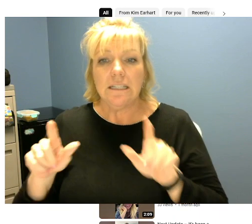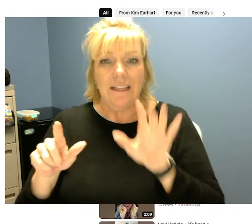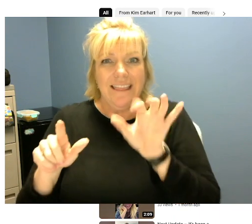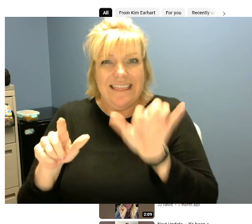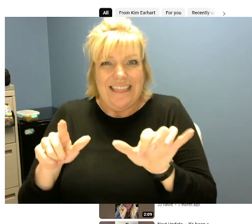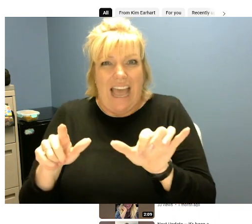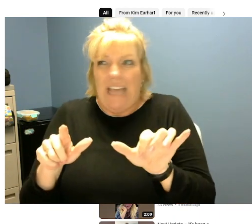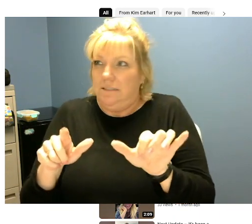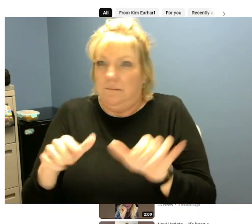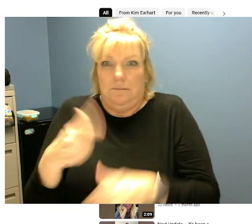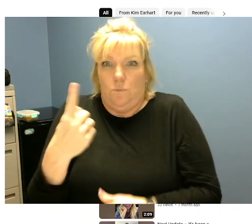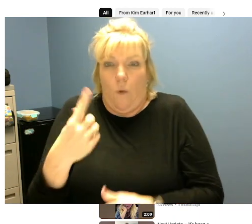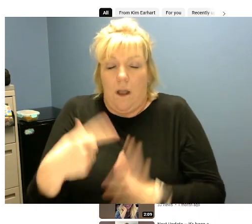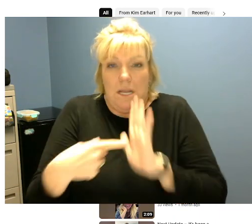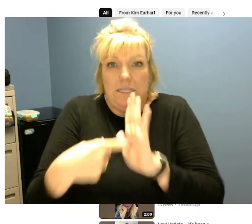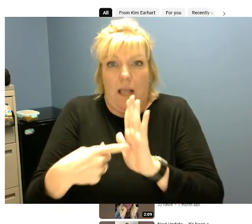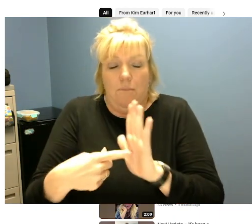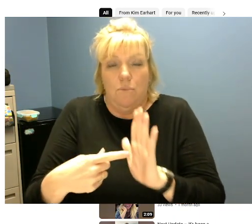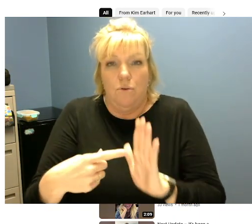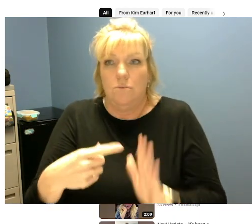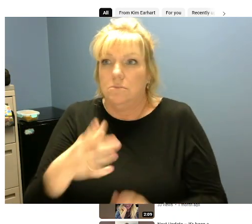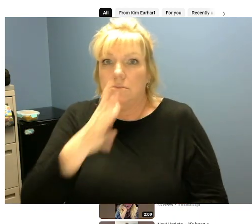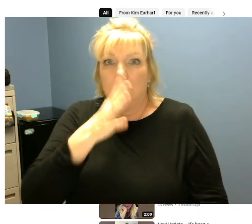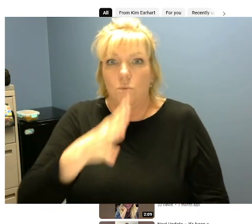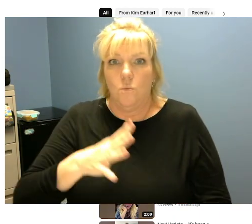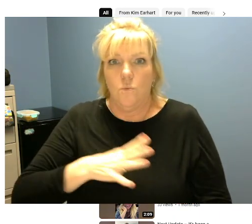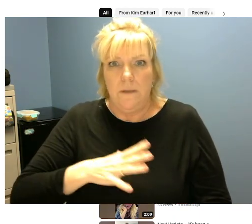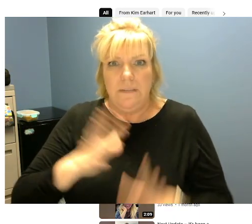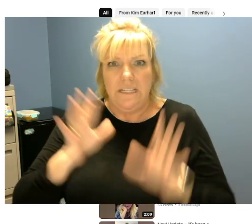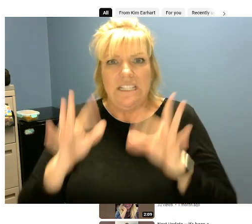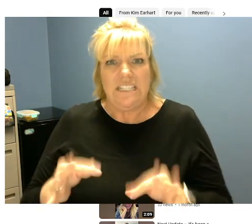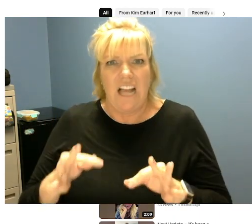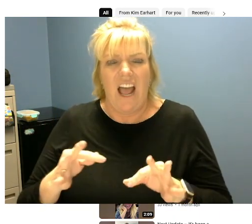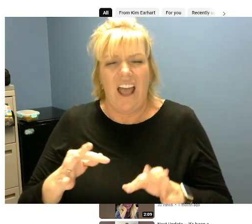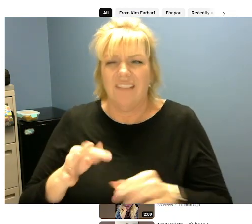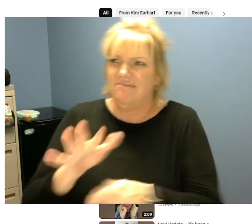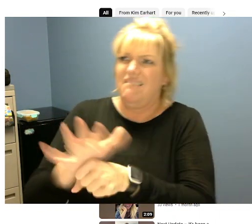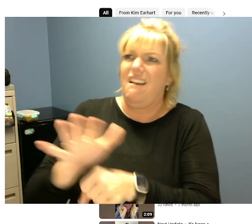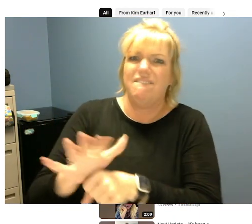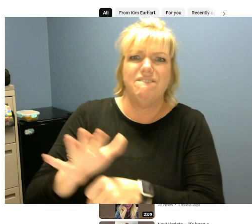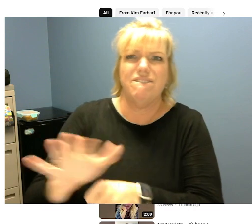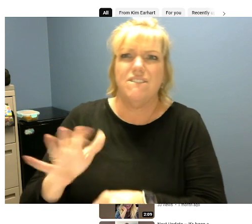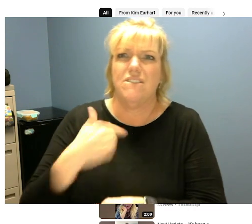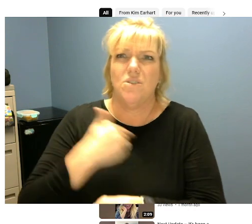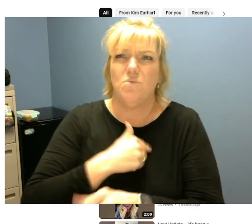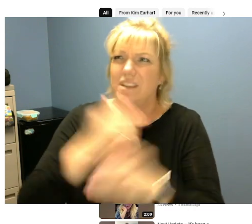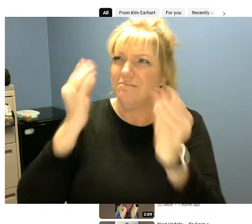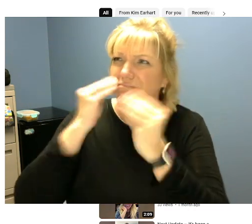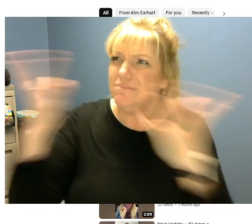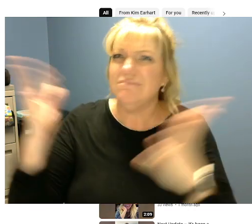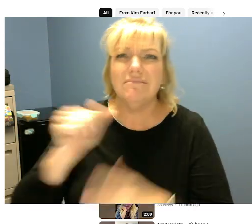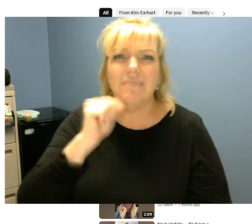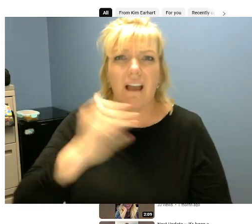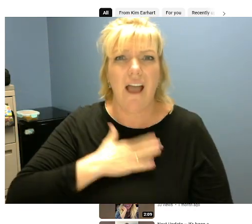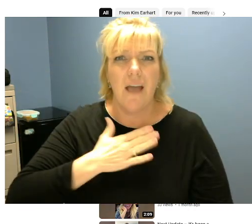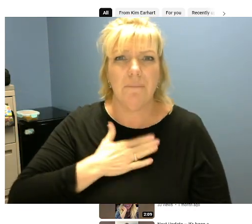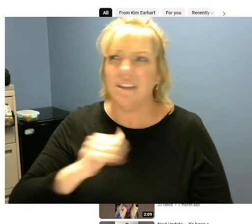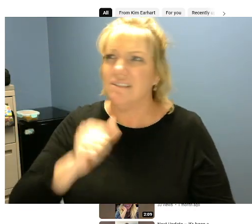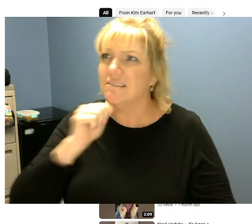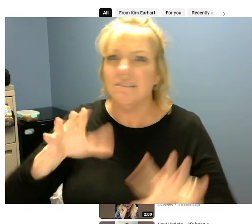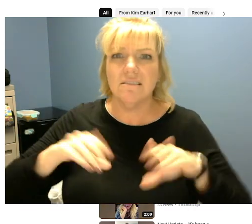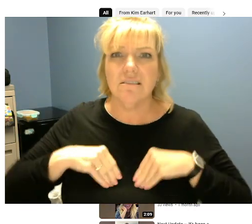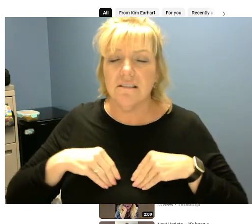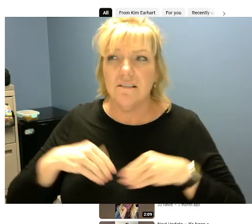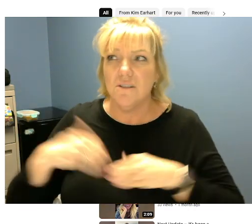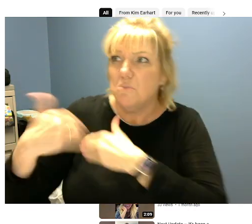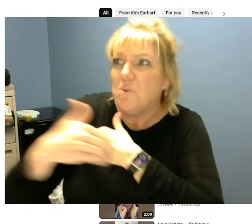tangible instance of like women rising up and saying, we're not happy, like this isn't working for us. And so